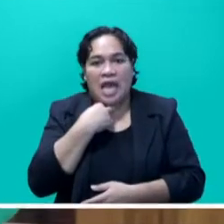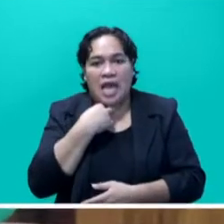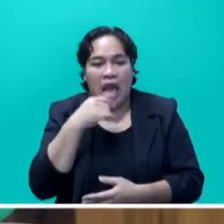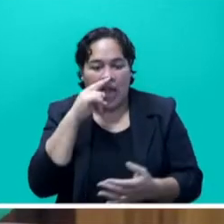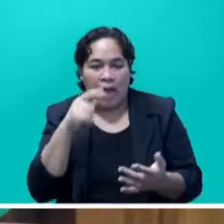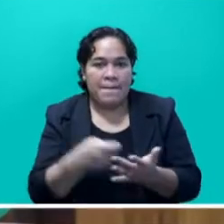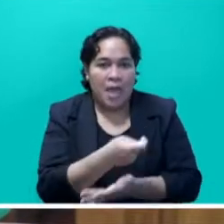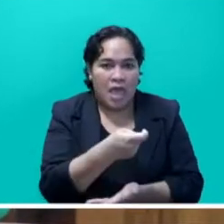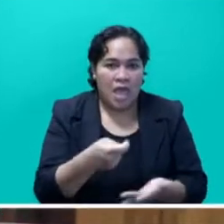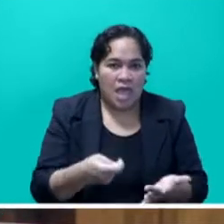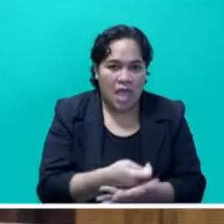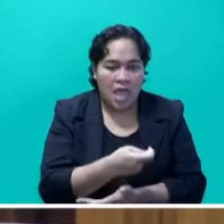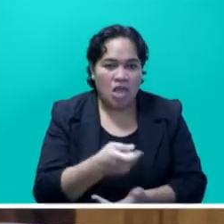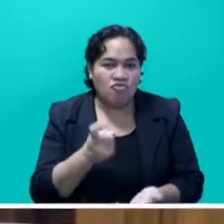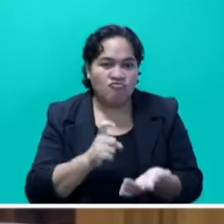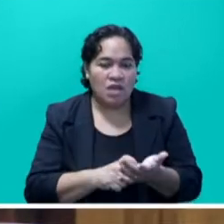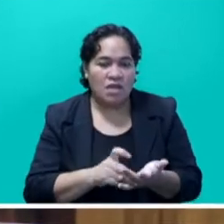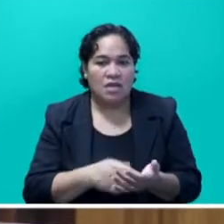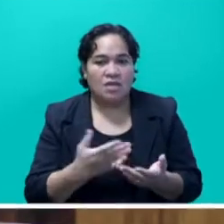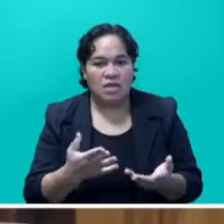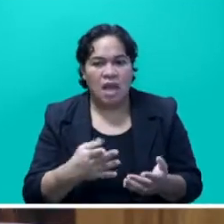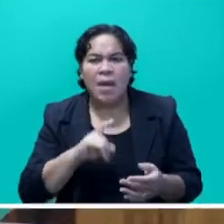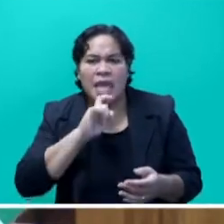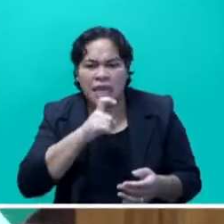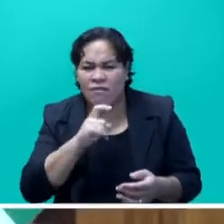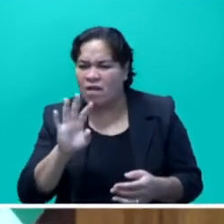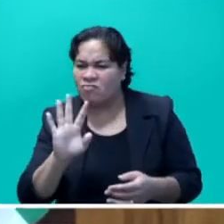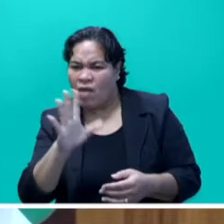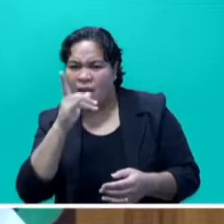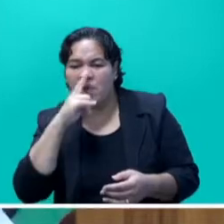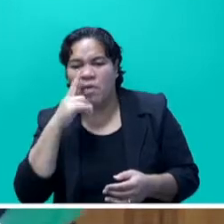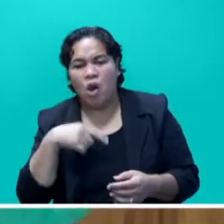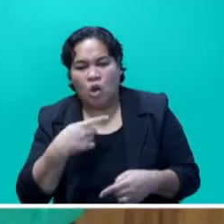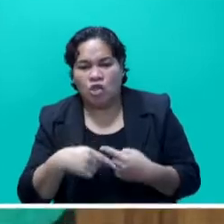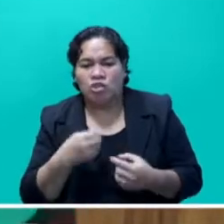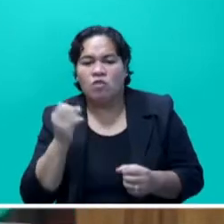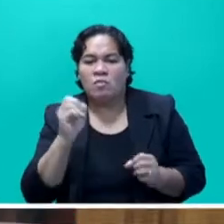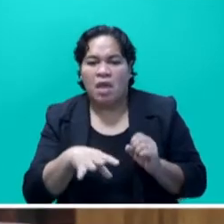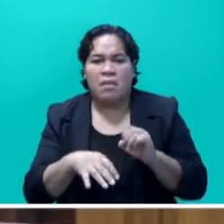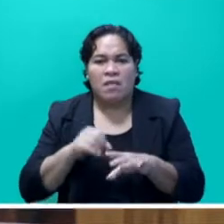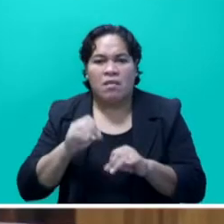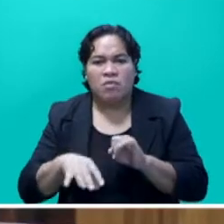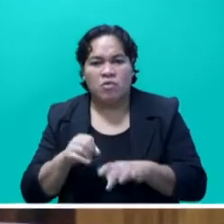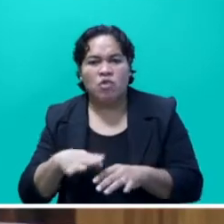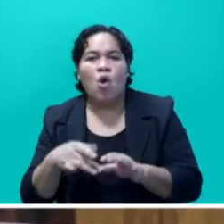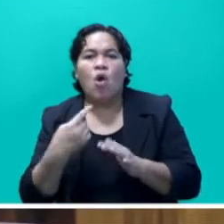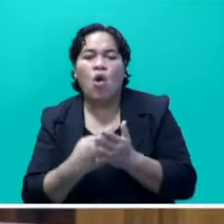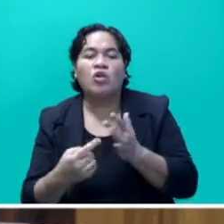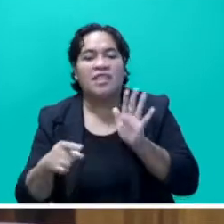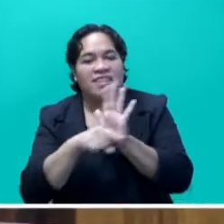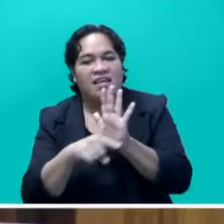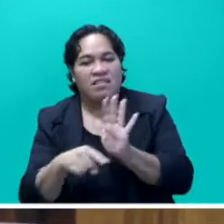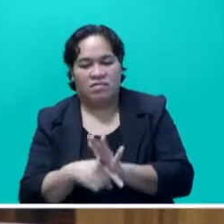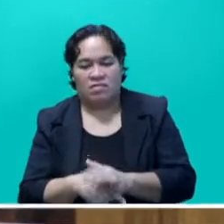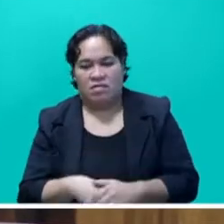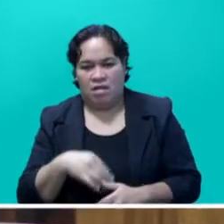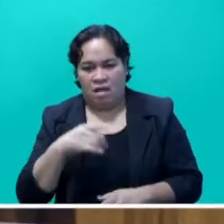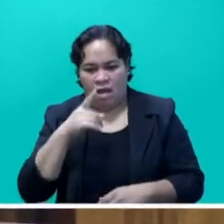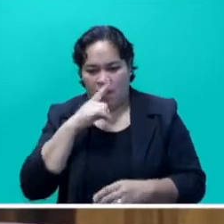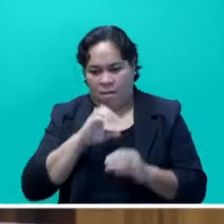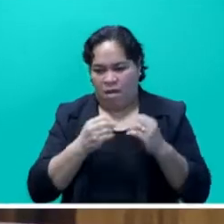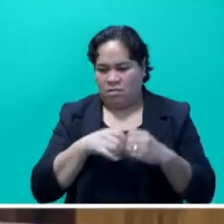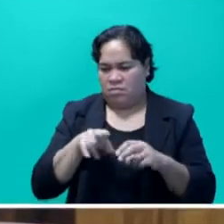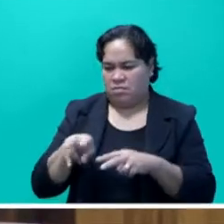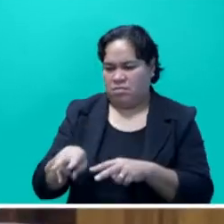to continue uploading just the negative information, obviously the lender will look at this information and simply say, well, not worth